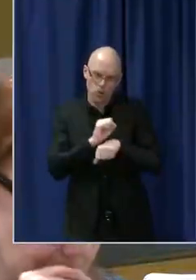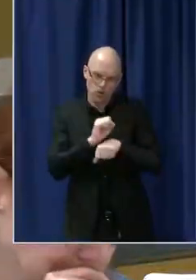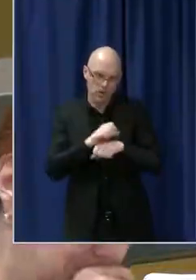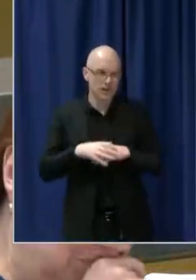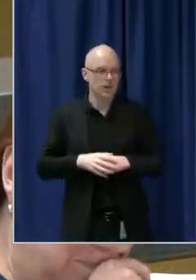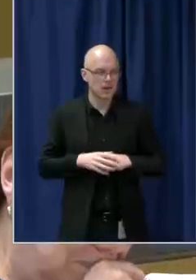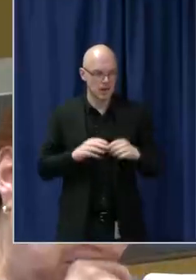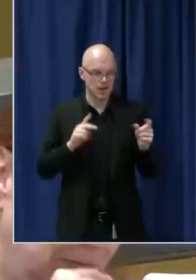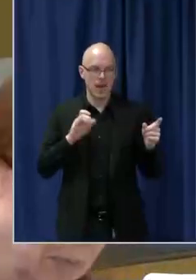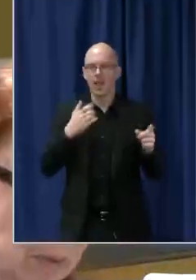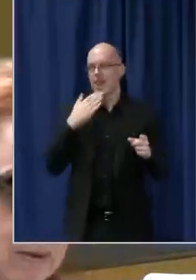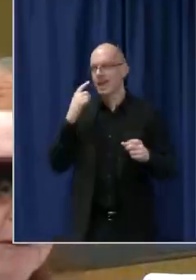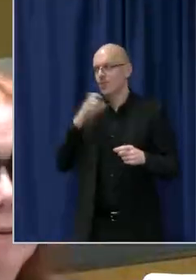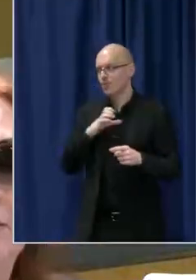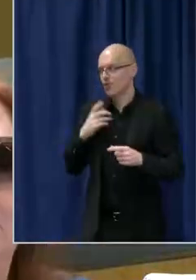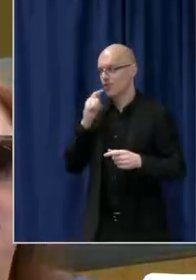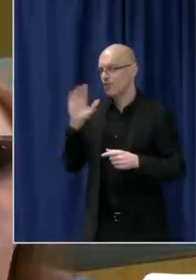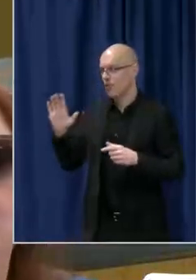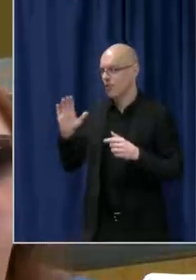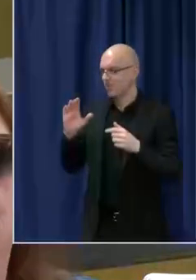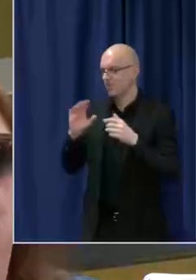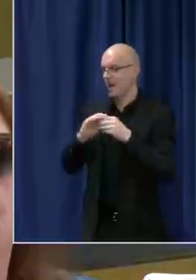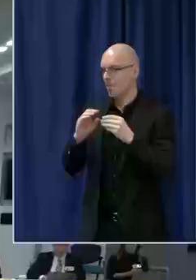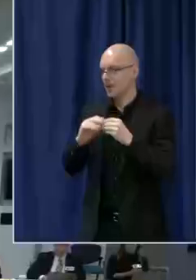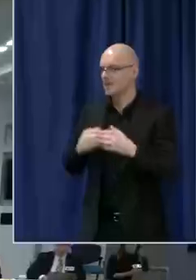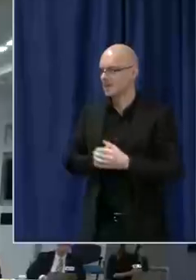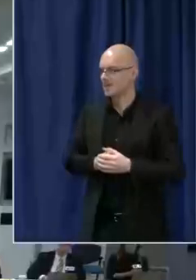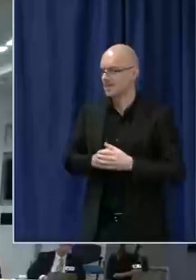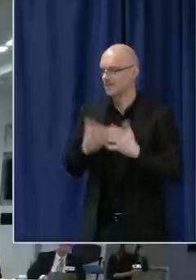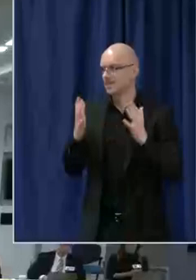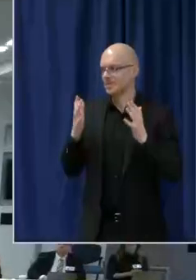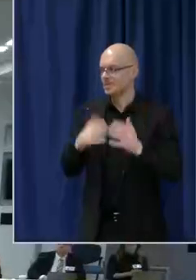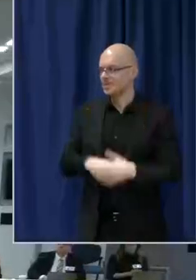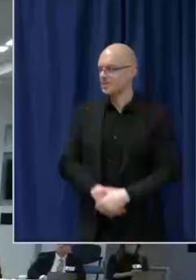Thank you, Commissioner, for your insightful comments.